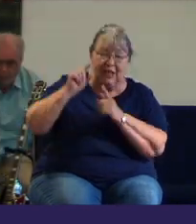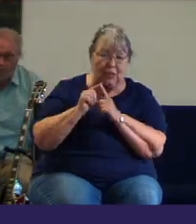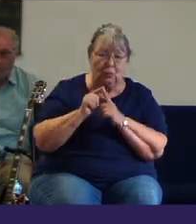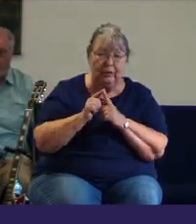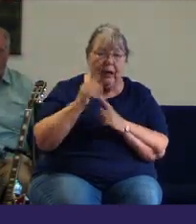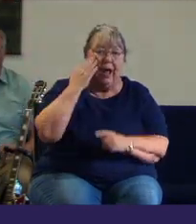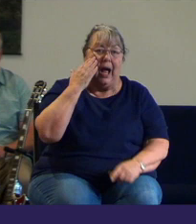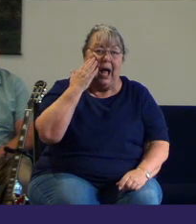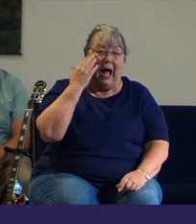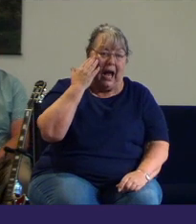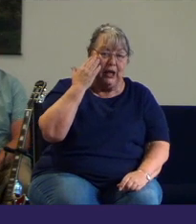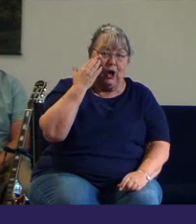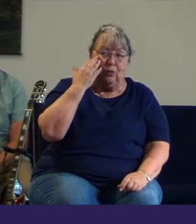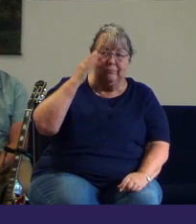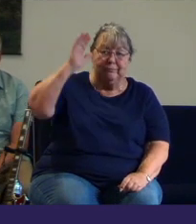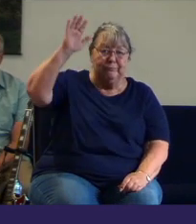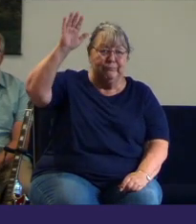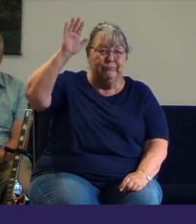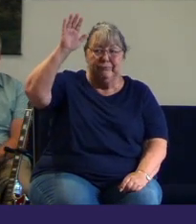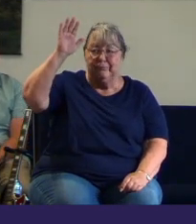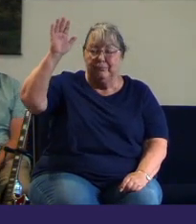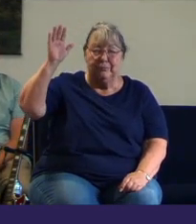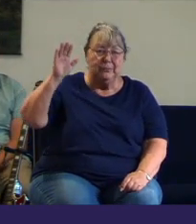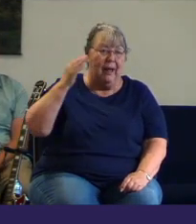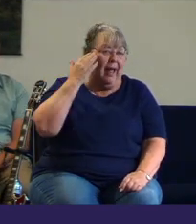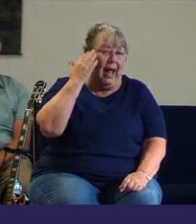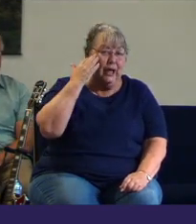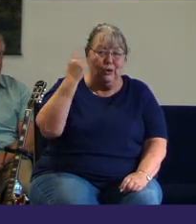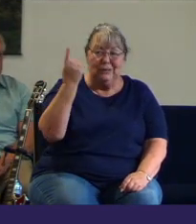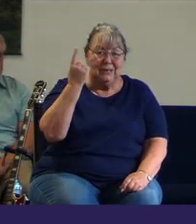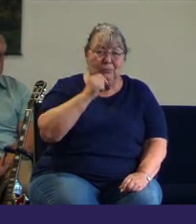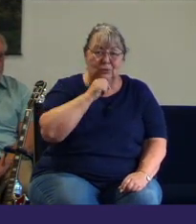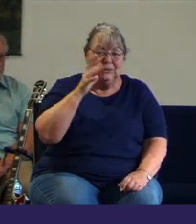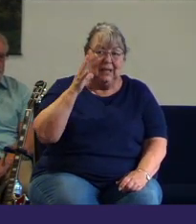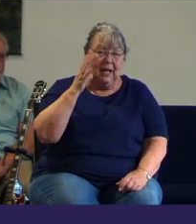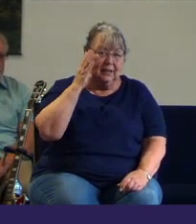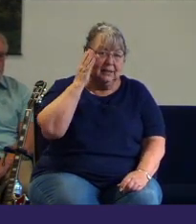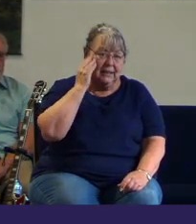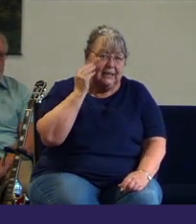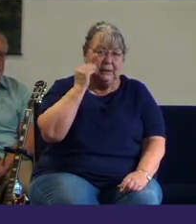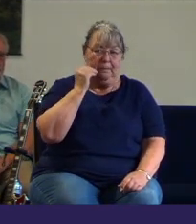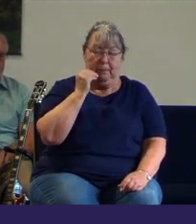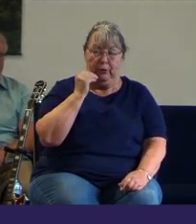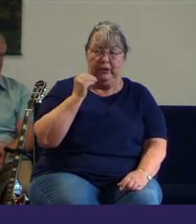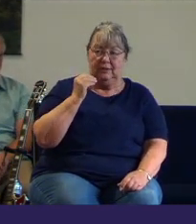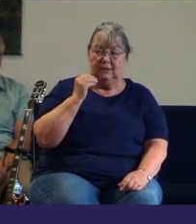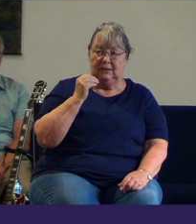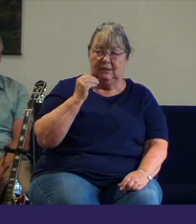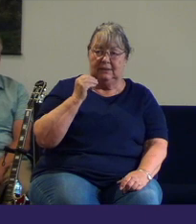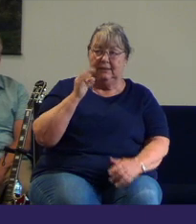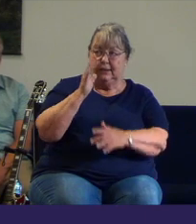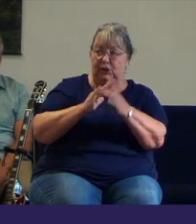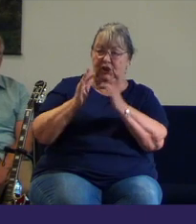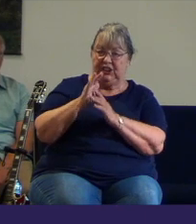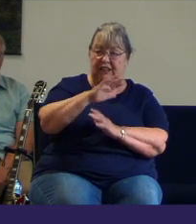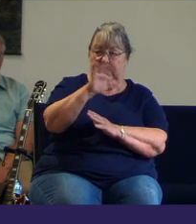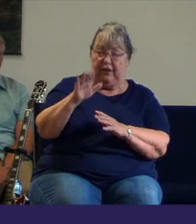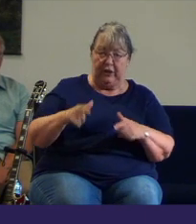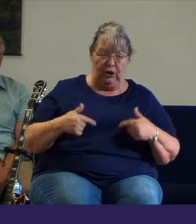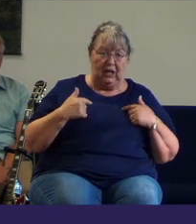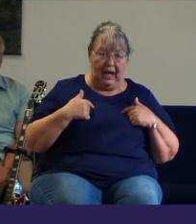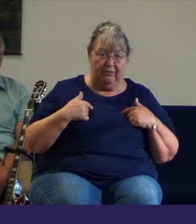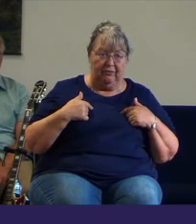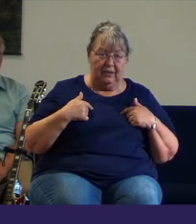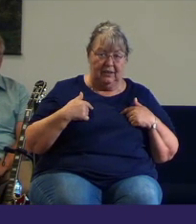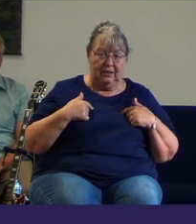and say, yeah, I know someone who is not experiencing the life of Jesus. Every hand would go up. I know that. So we already have